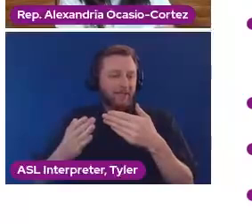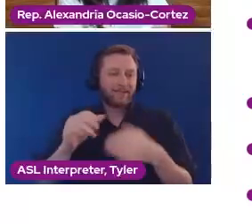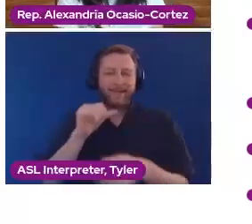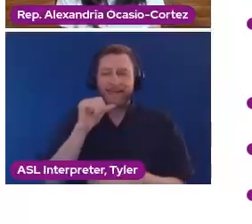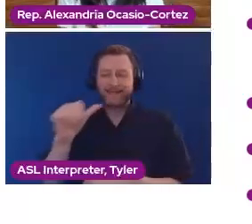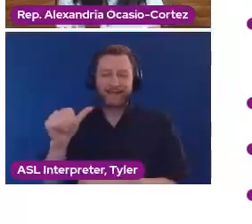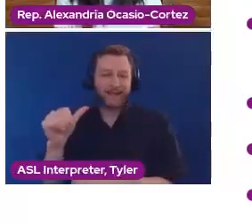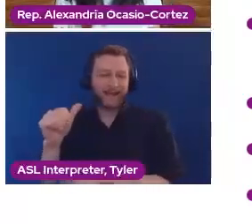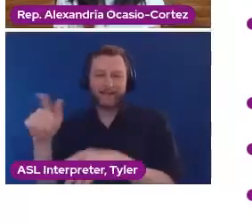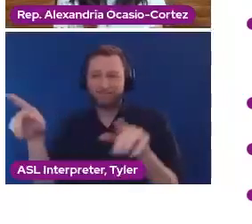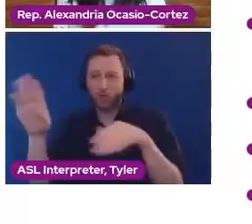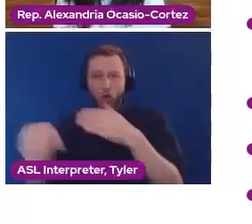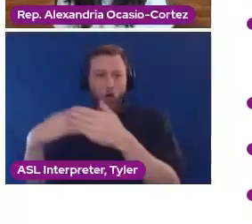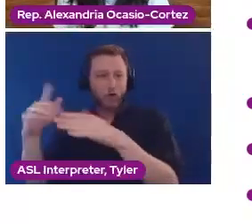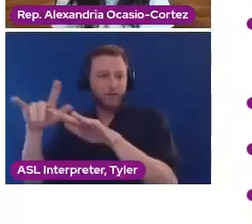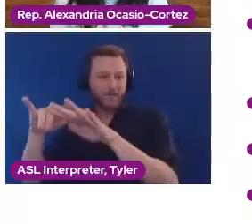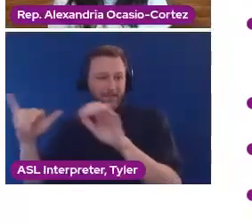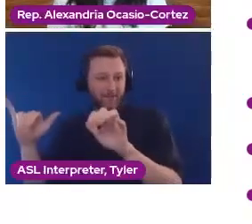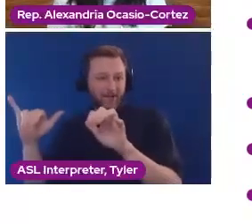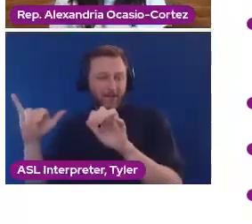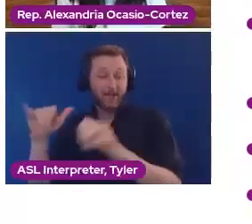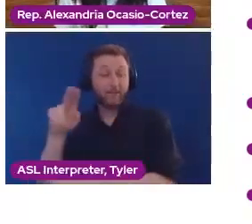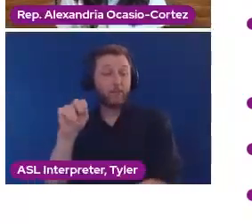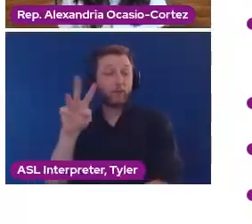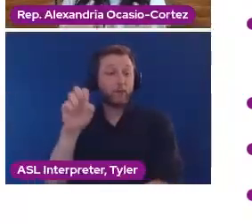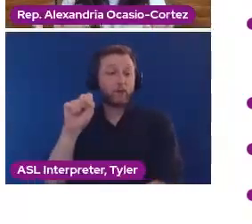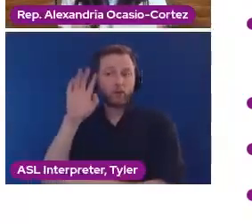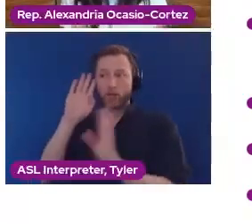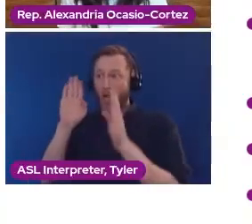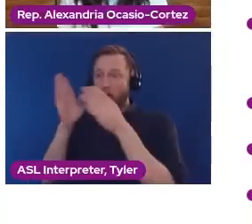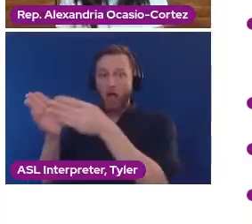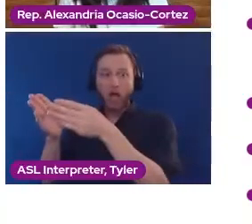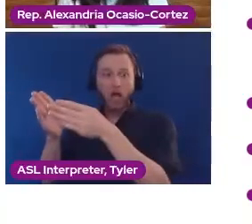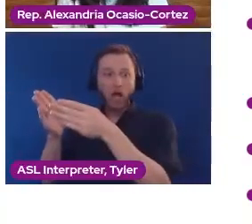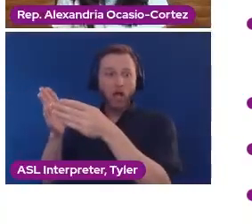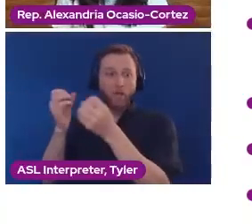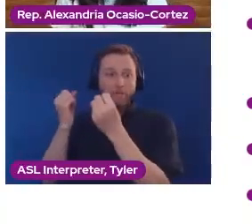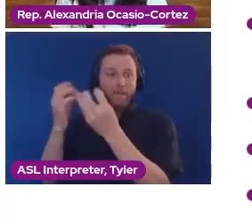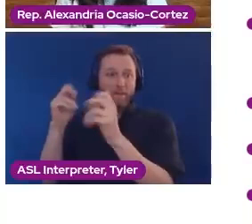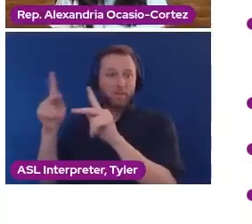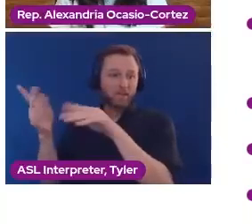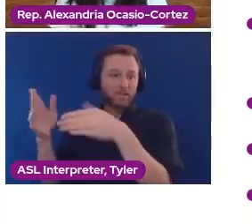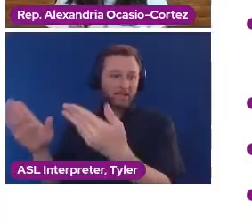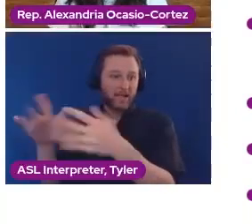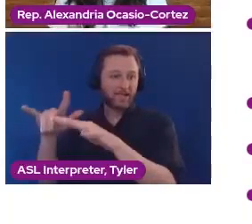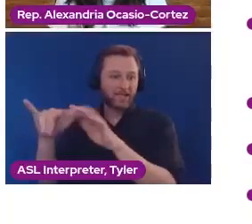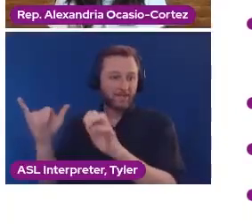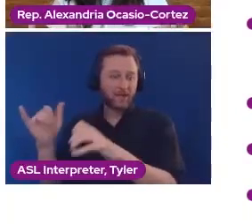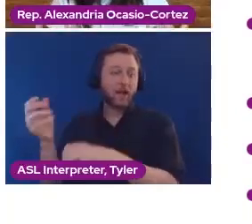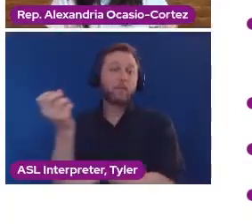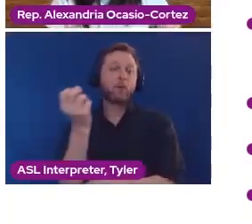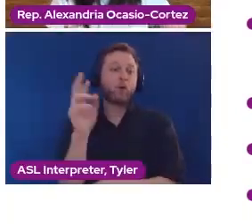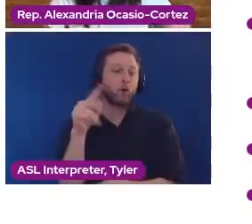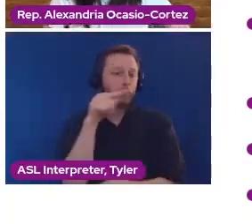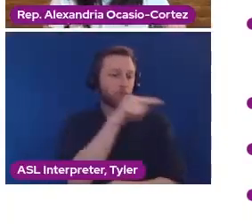2 hours, these are treated very differently. But what we are seeing is that this is